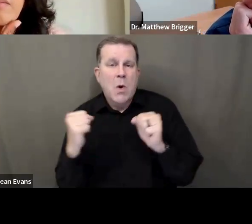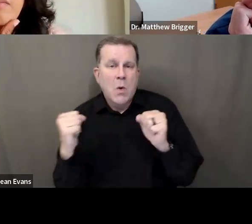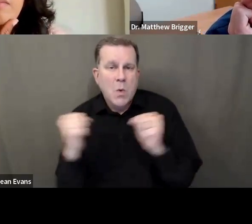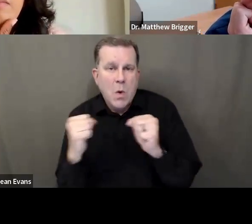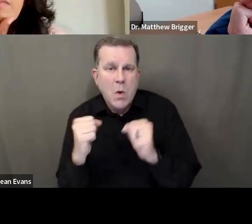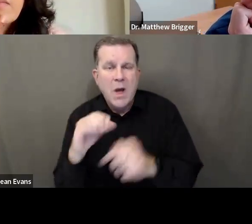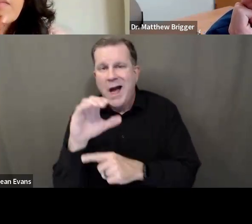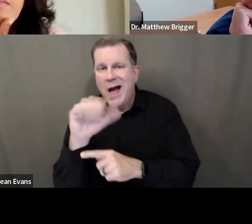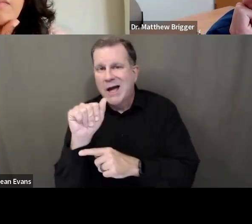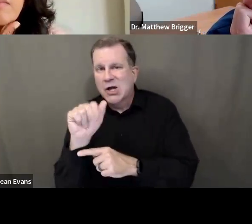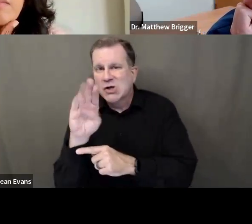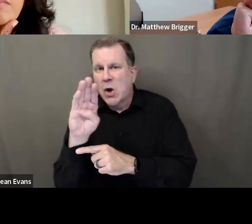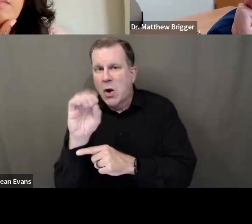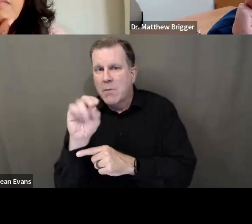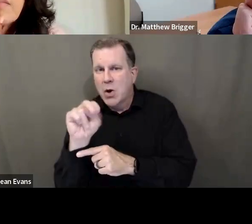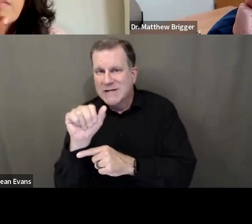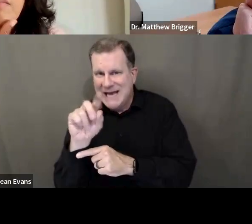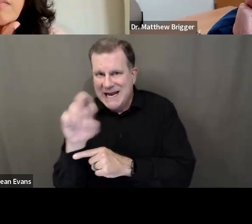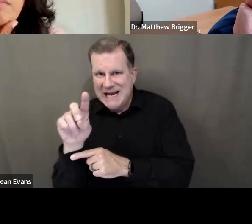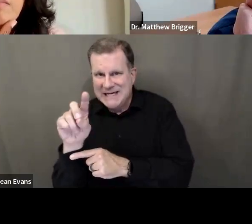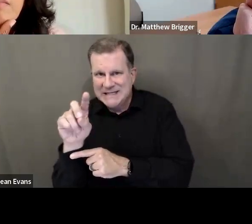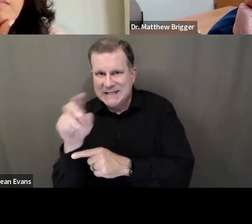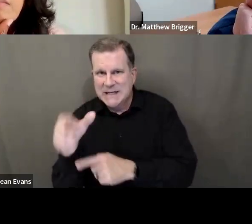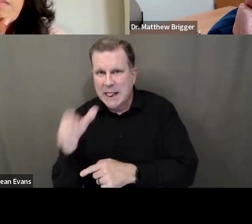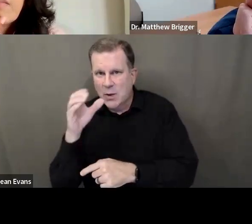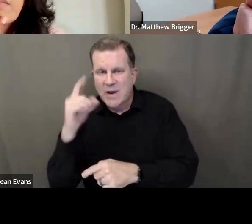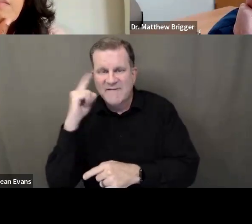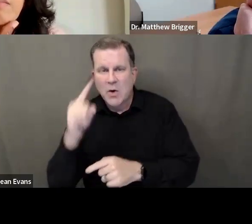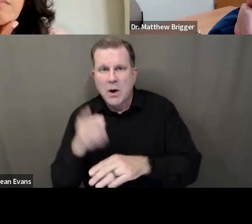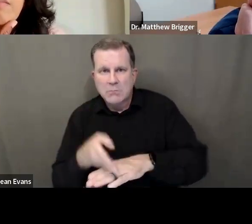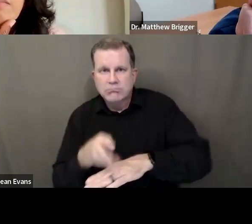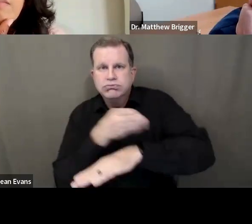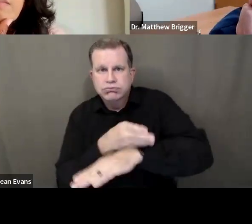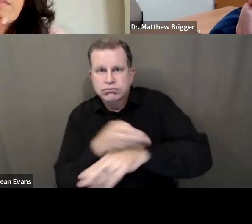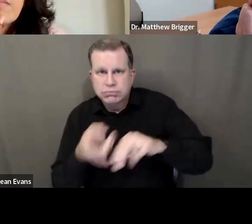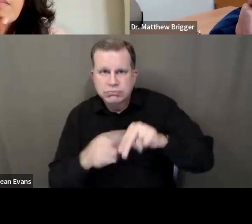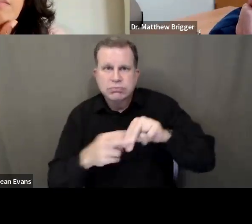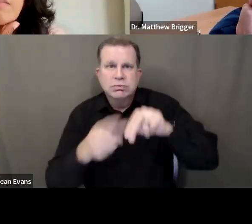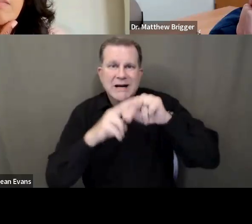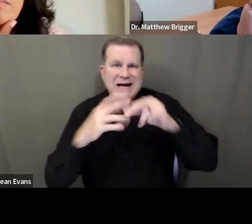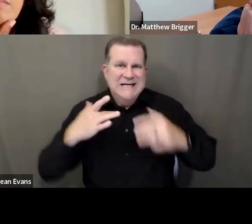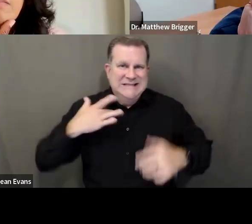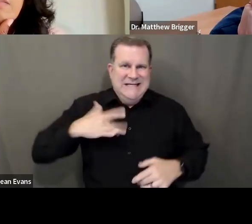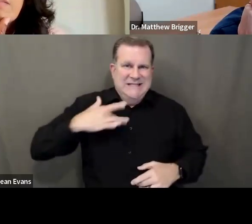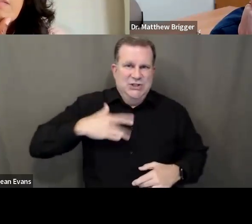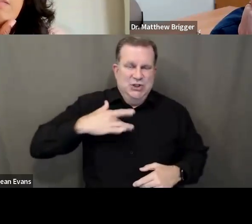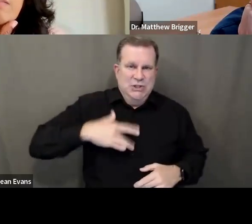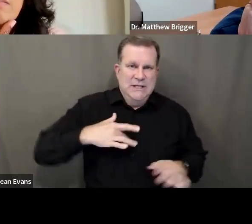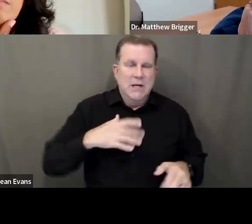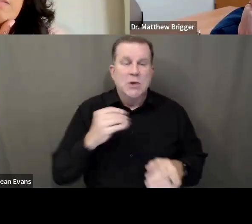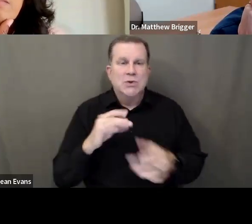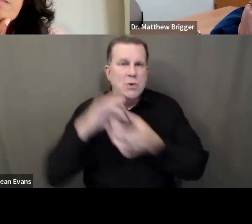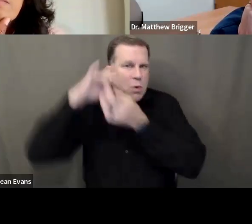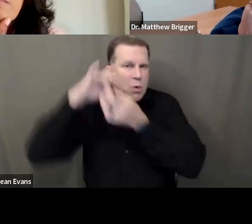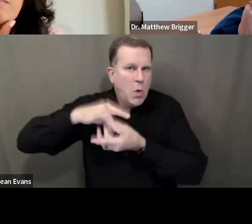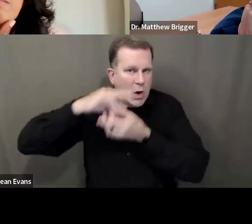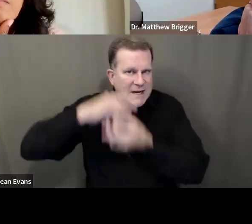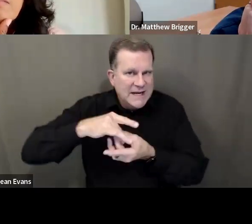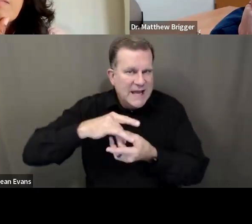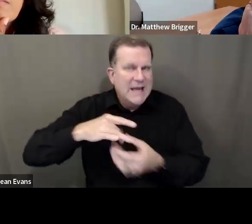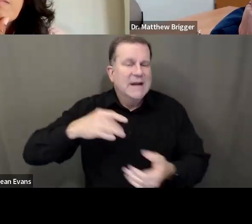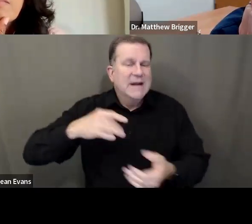increase sensory input of the PO to promote coordination and strengthening of the swallow with